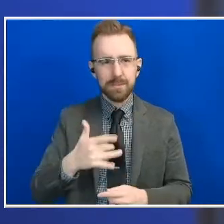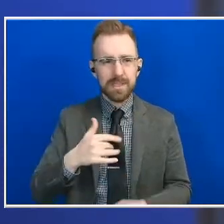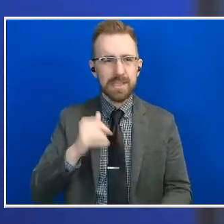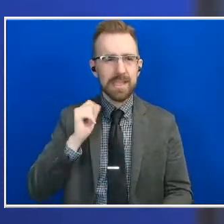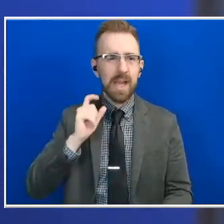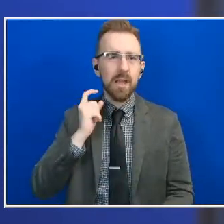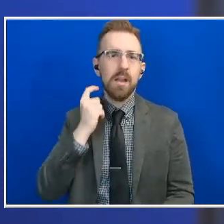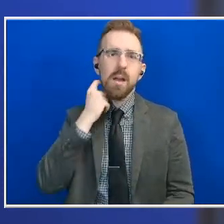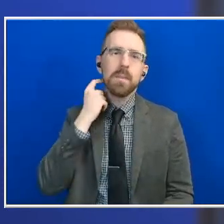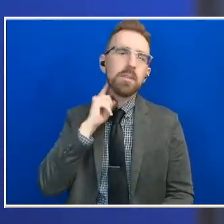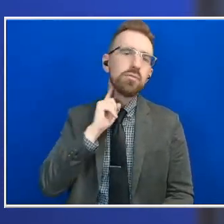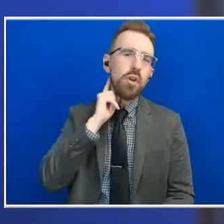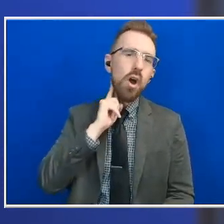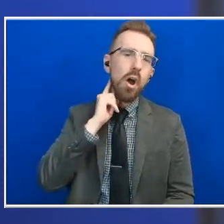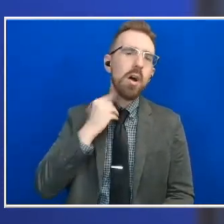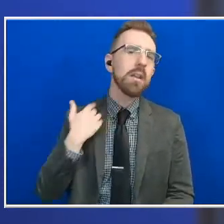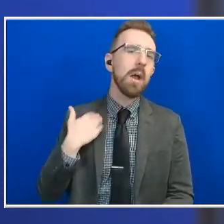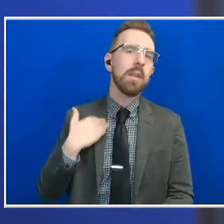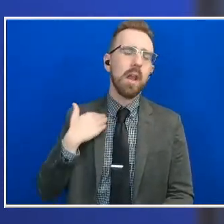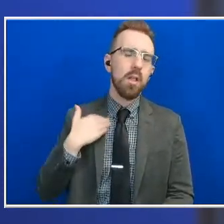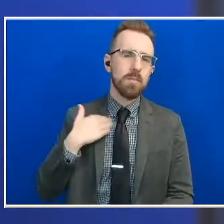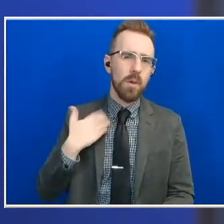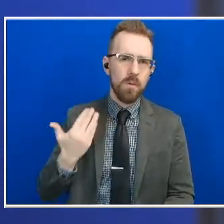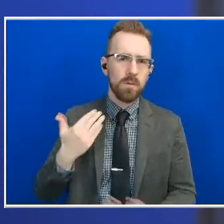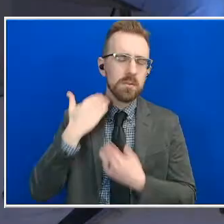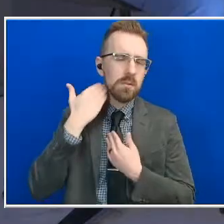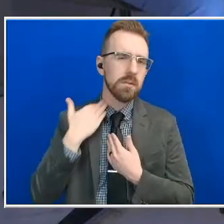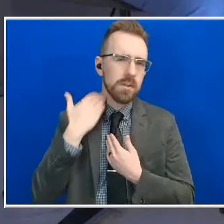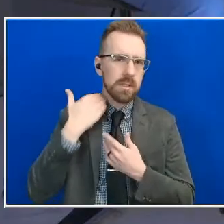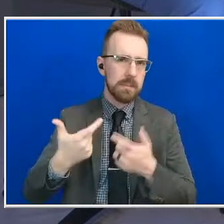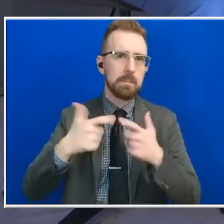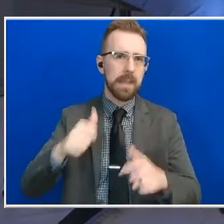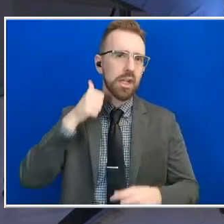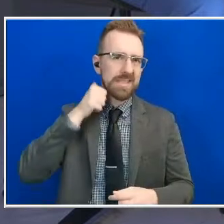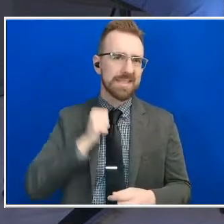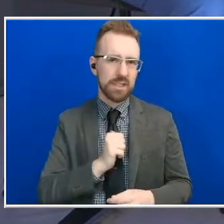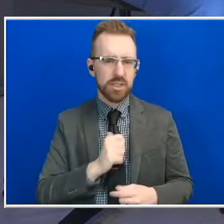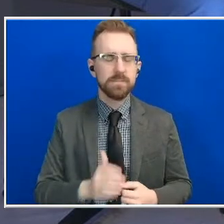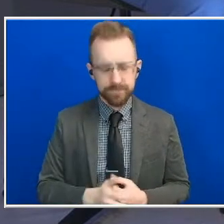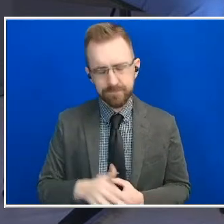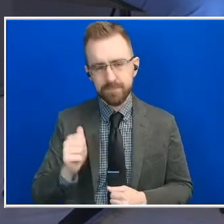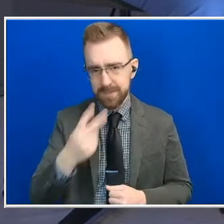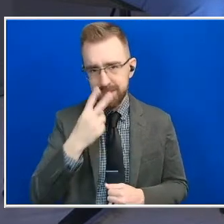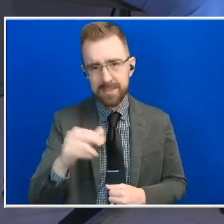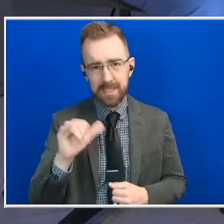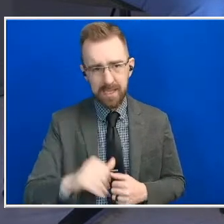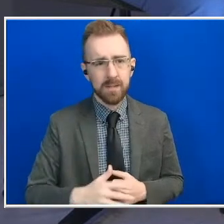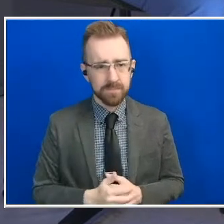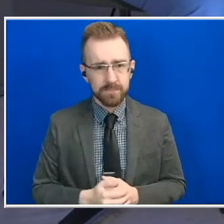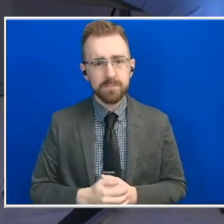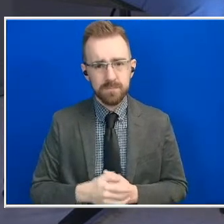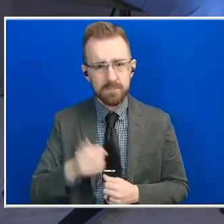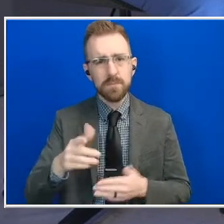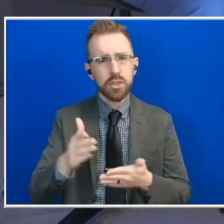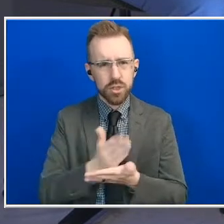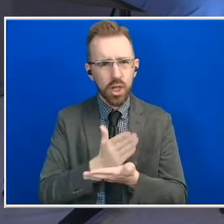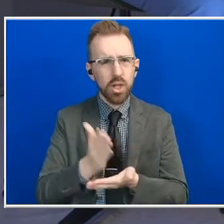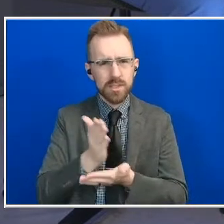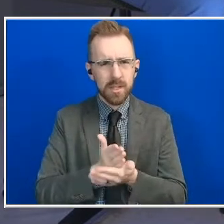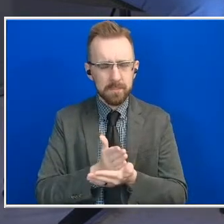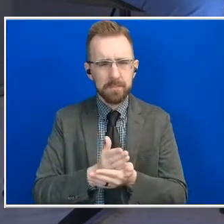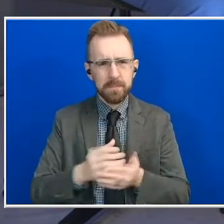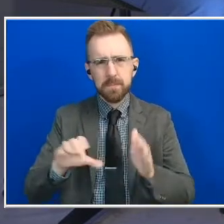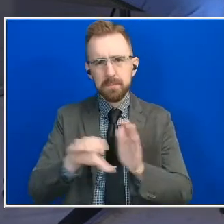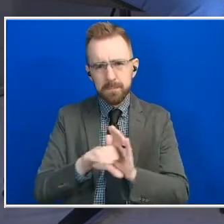down to the collarbone. So that means a much bigger incision. Yeah, we can see. So you shared some photos, some images with